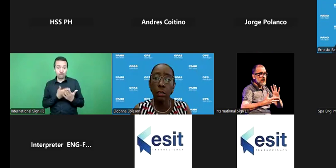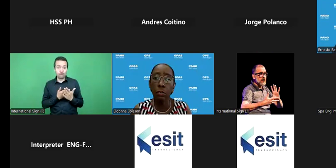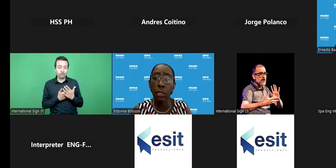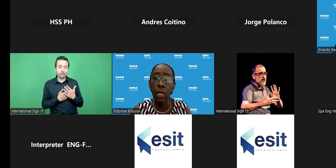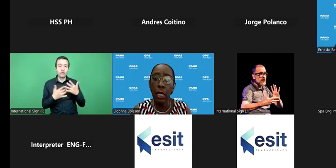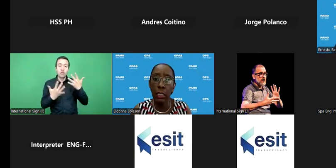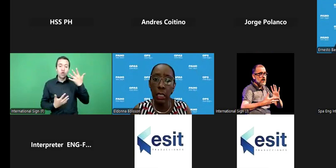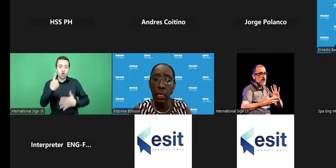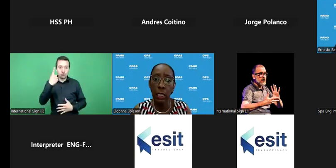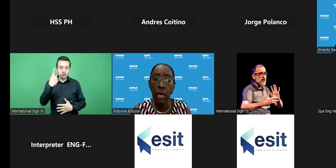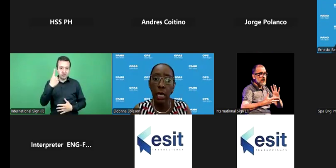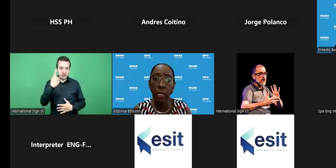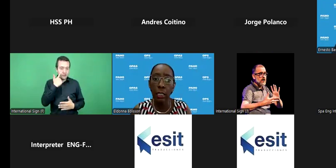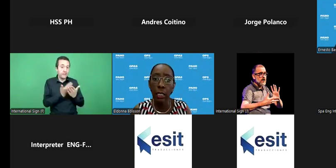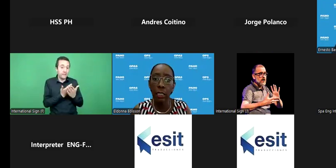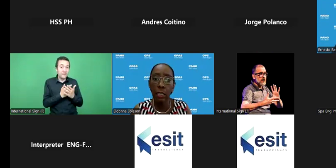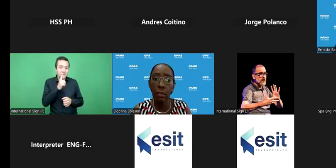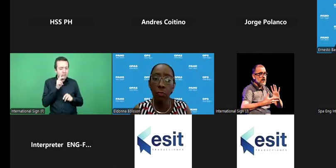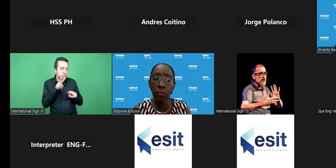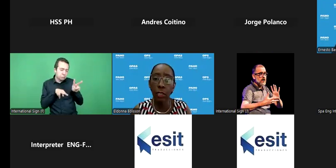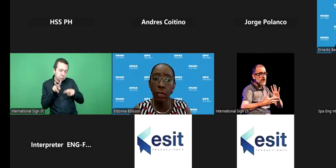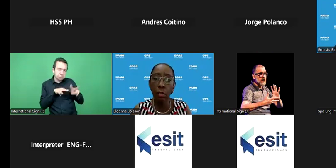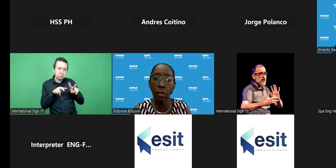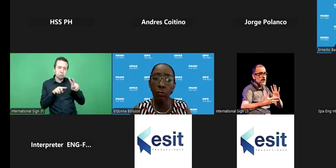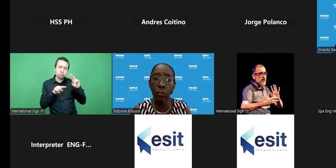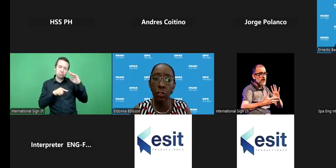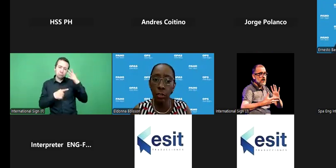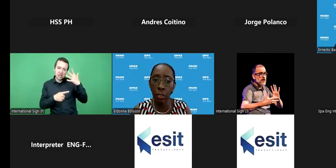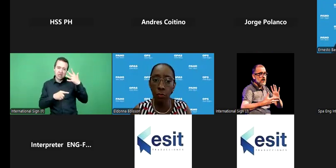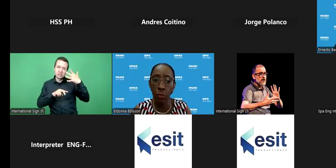It concluded last year, and it's providing a